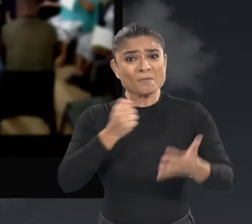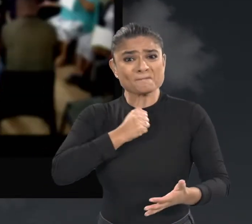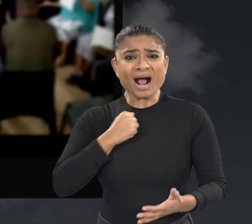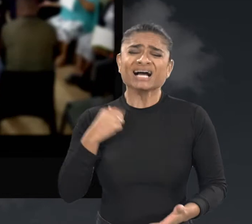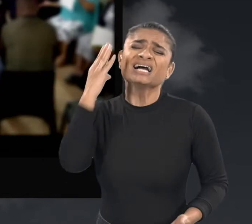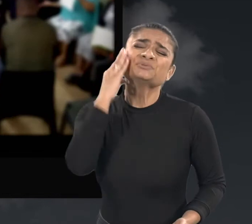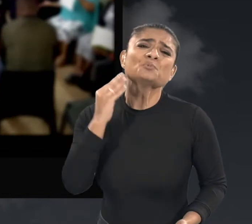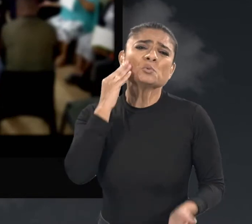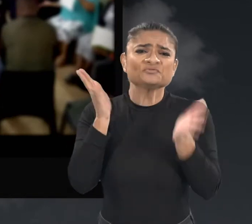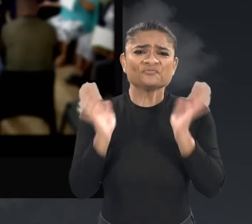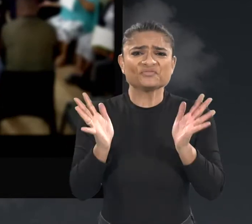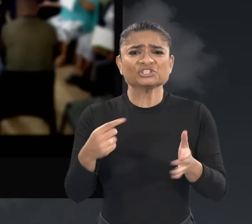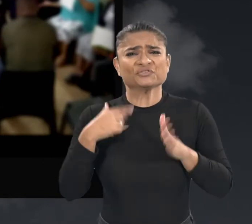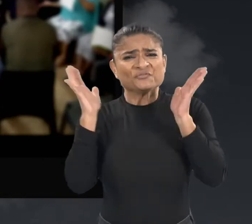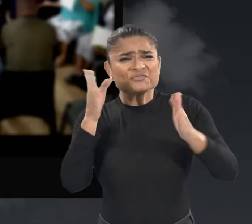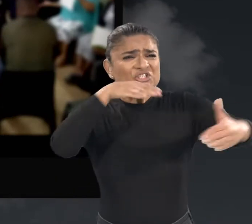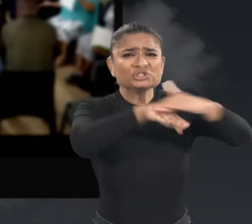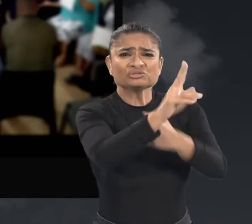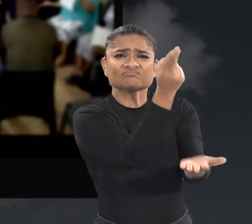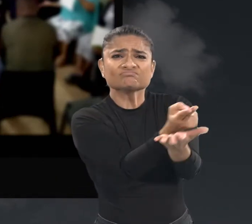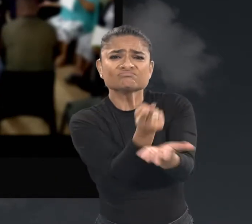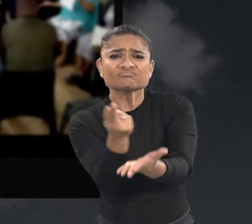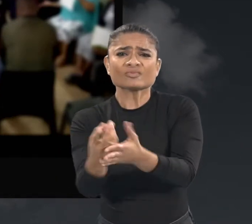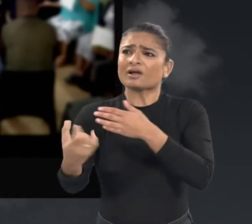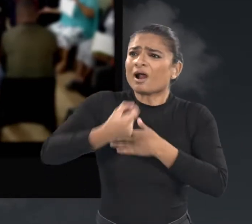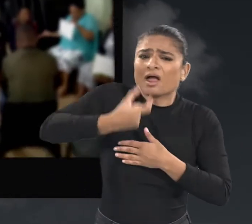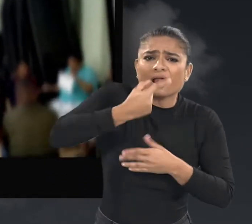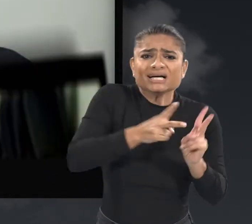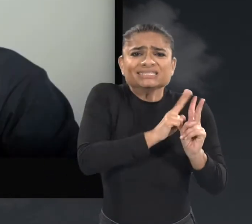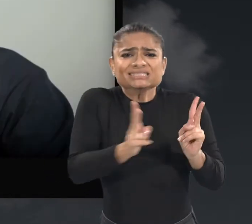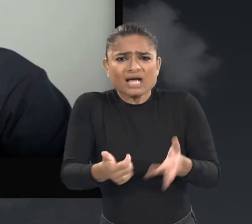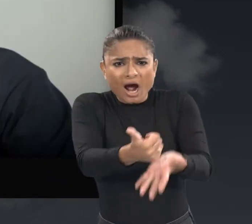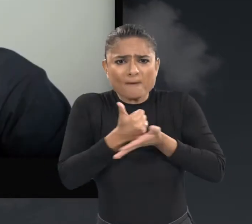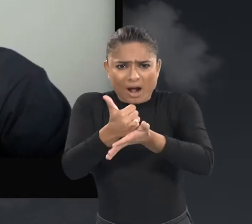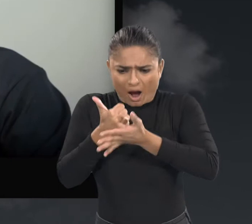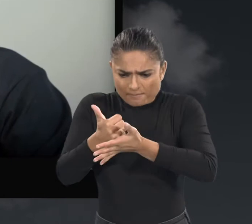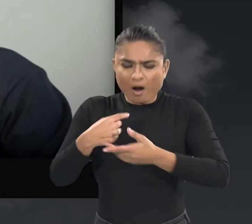This is what I went through. These are the type of treatments, and